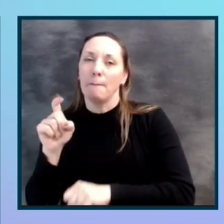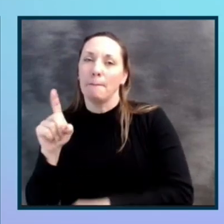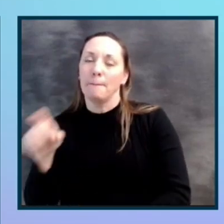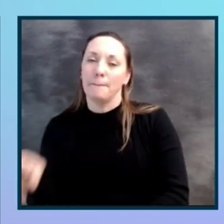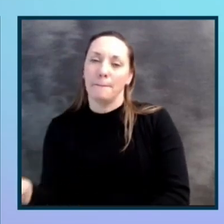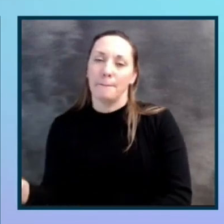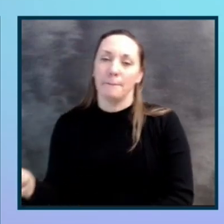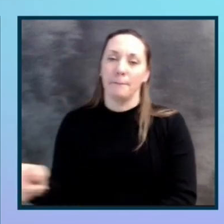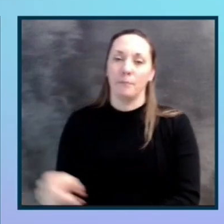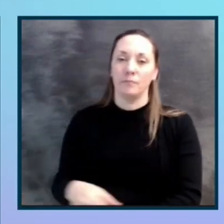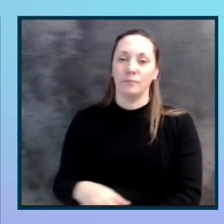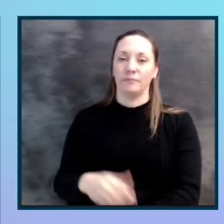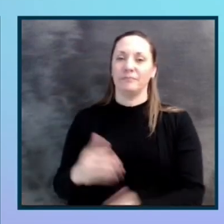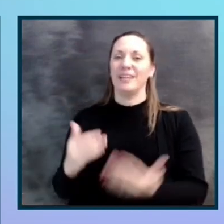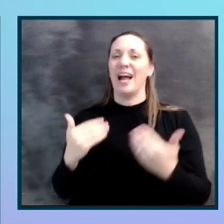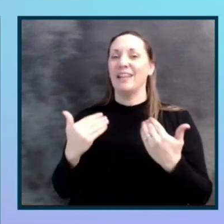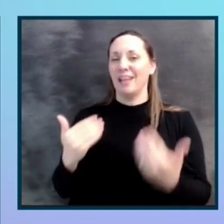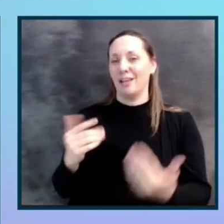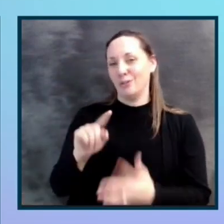I'll let you start.